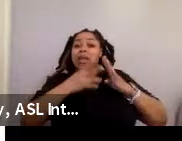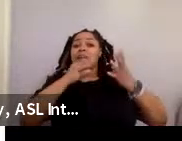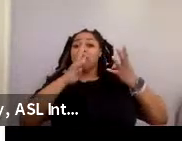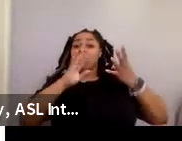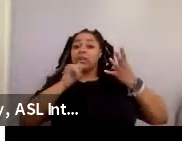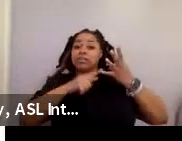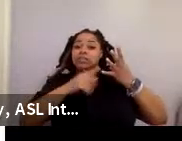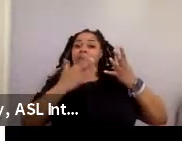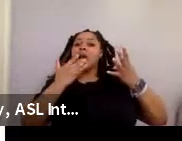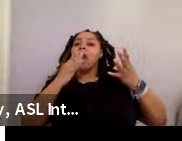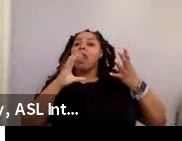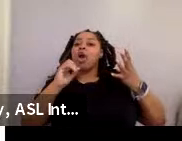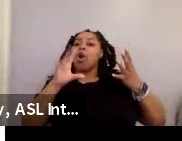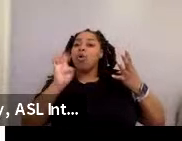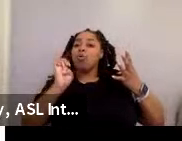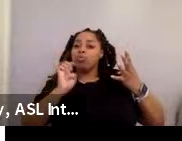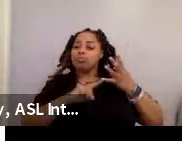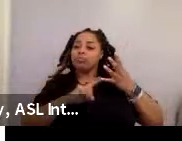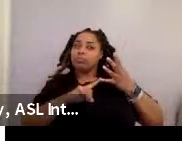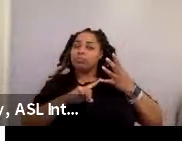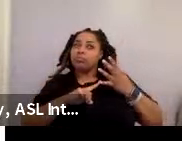color coding.